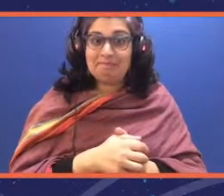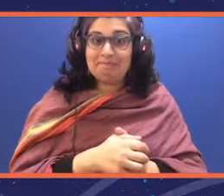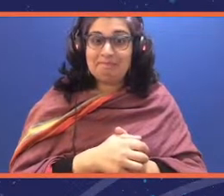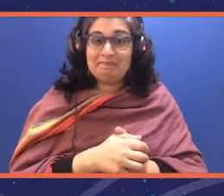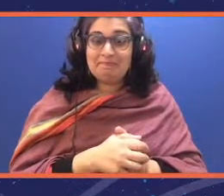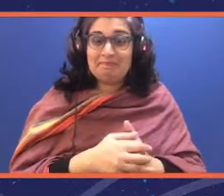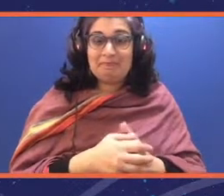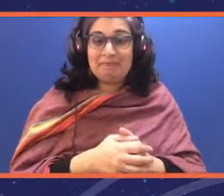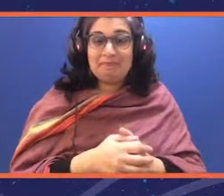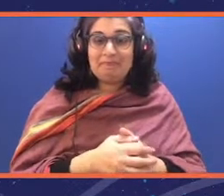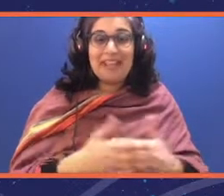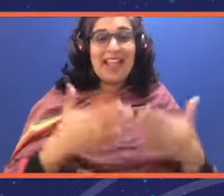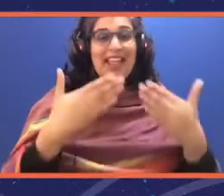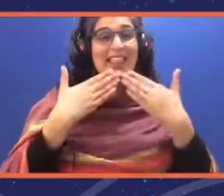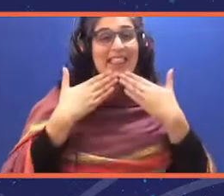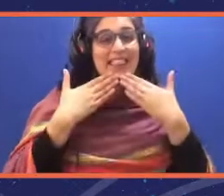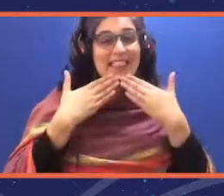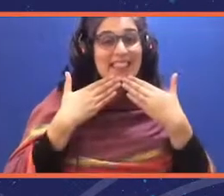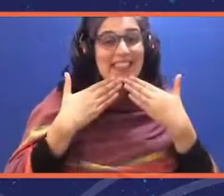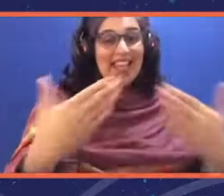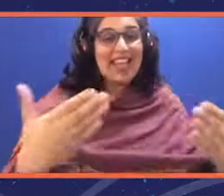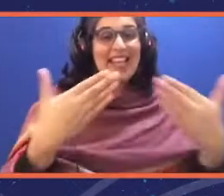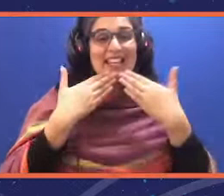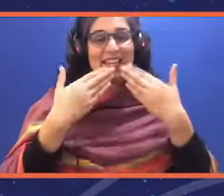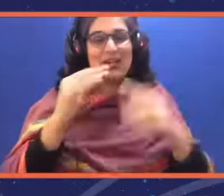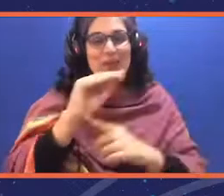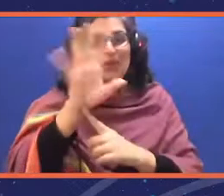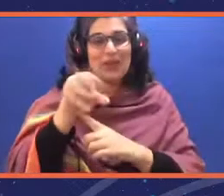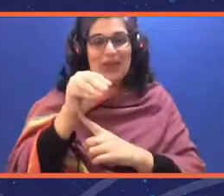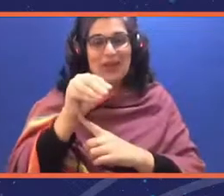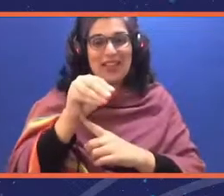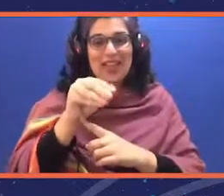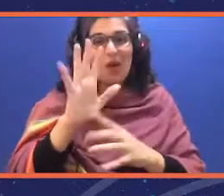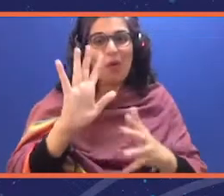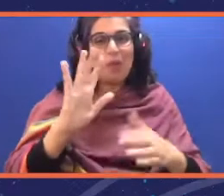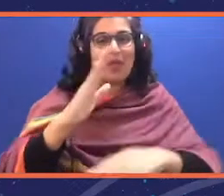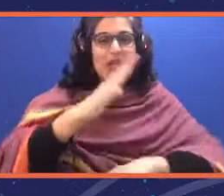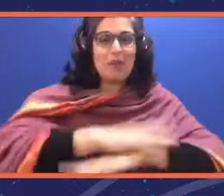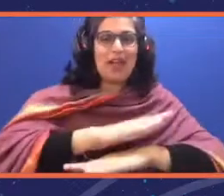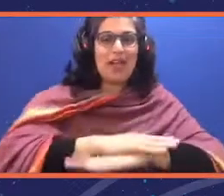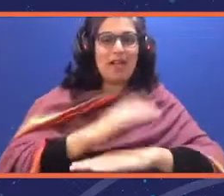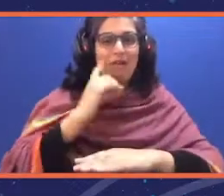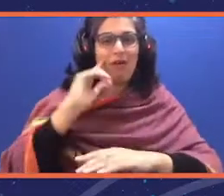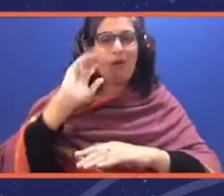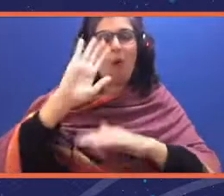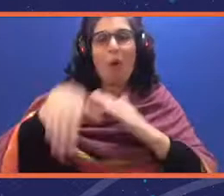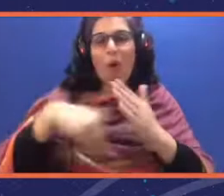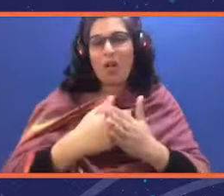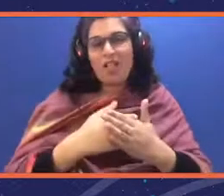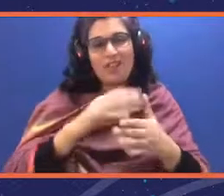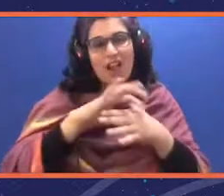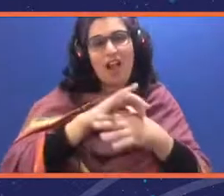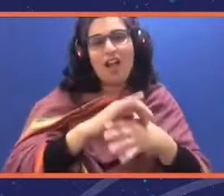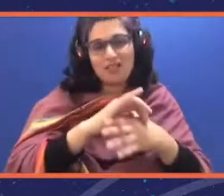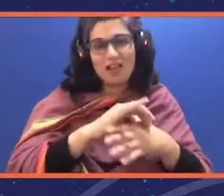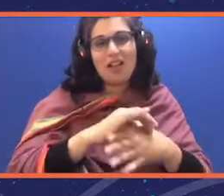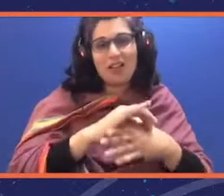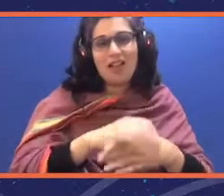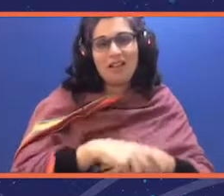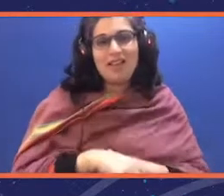So yeah, thank you. You can screenshot this. This will be the platforms that all the content will be on.